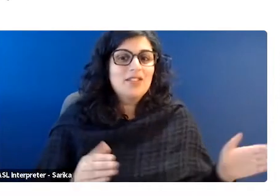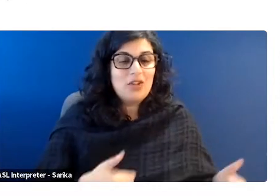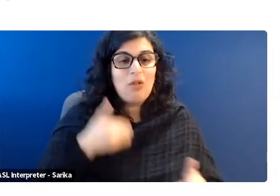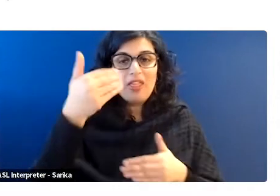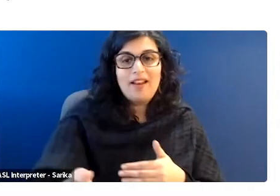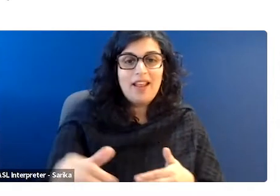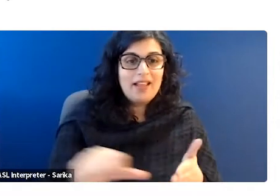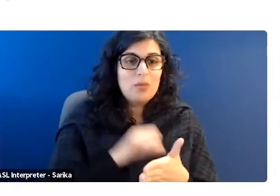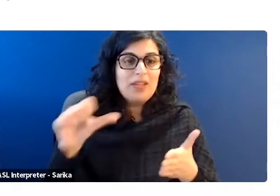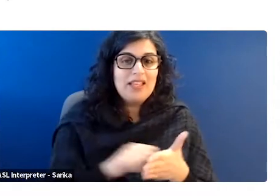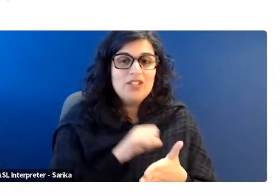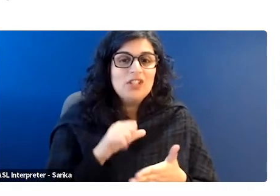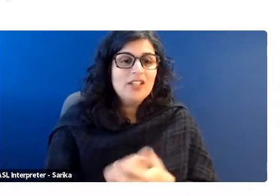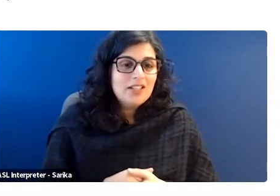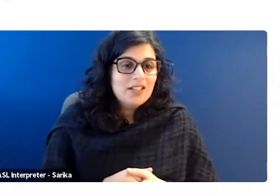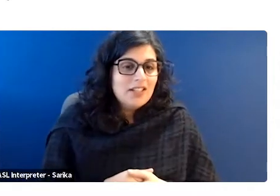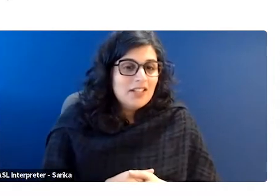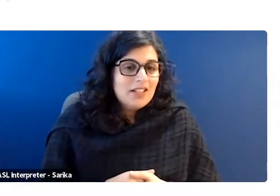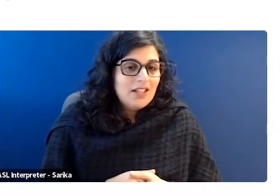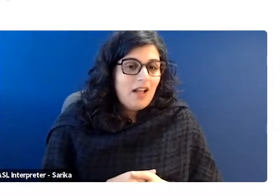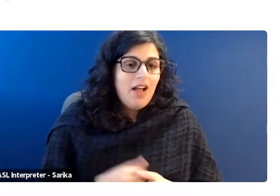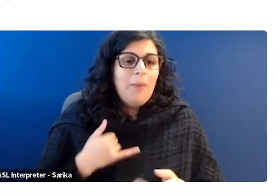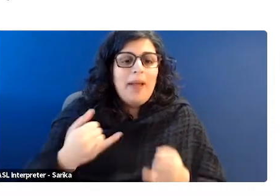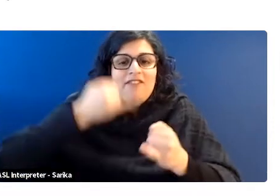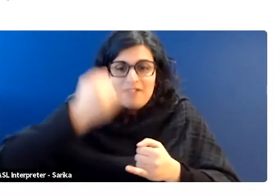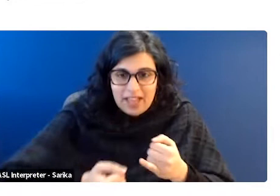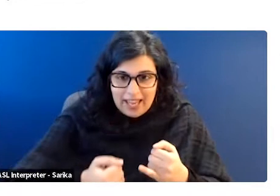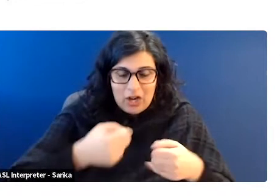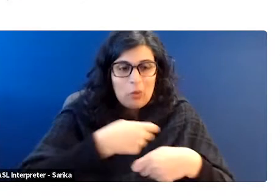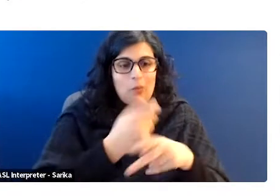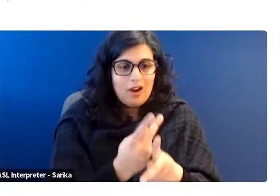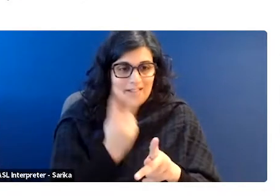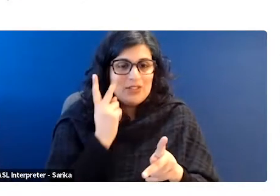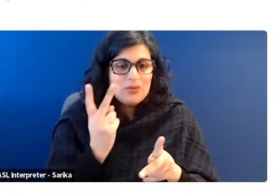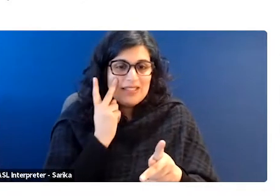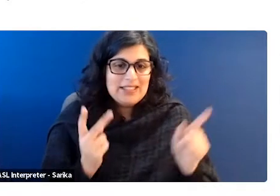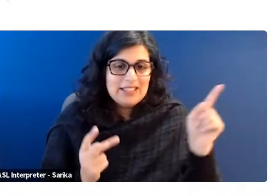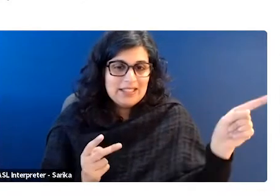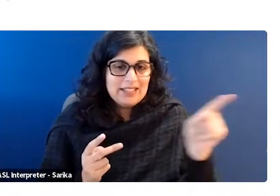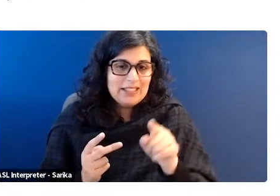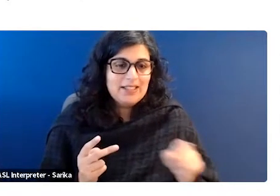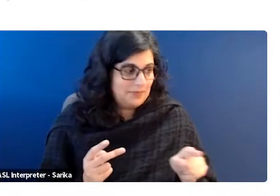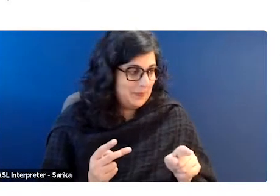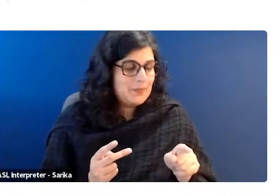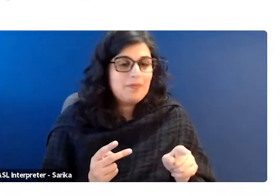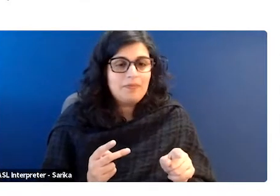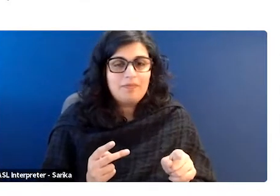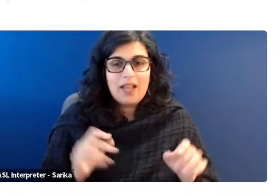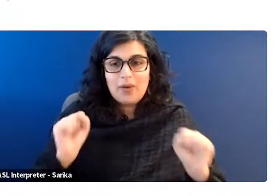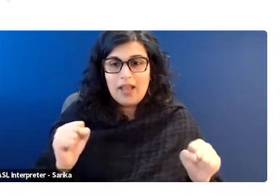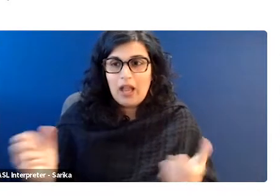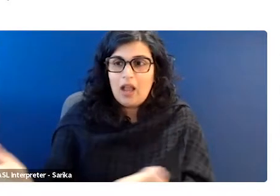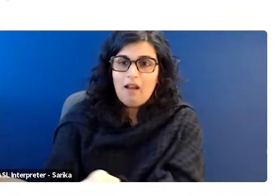page, I have my final outcomes from this. So I ended up being able to collect so